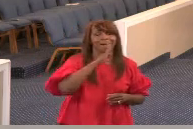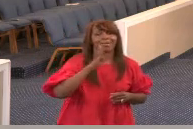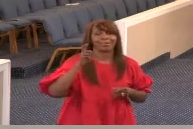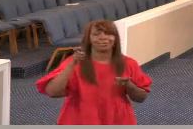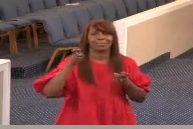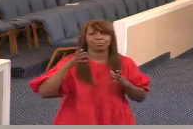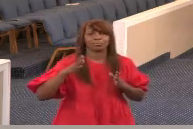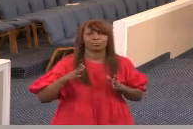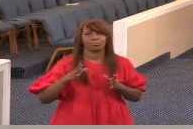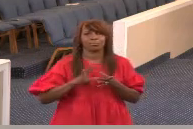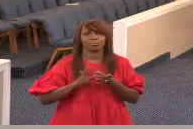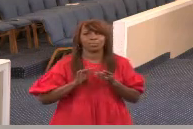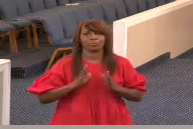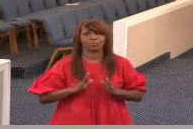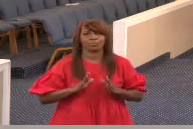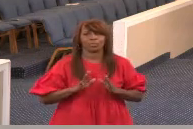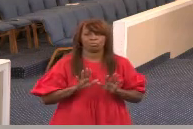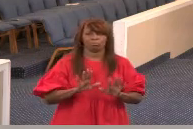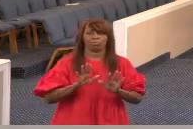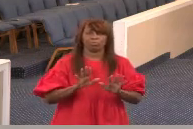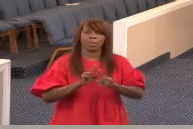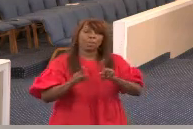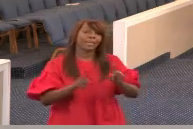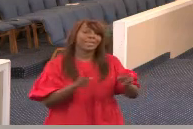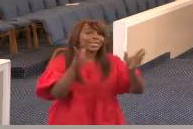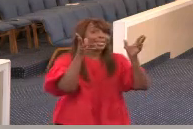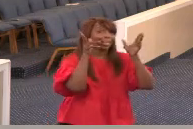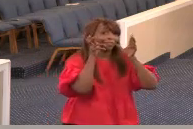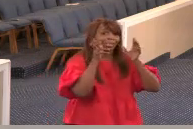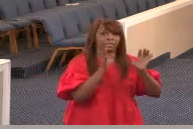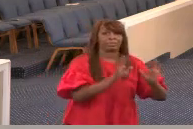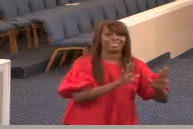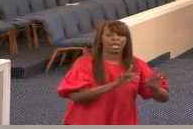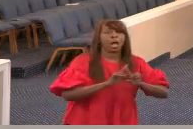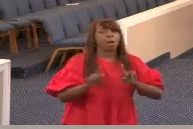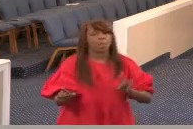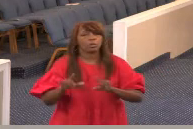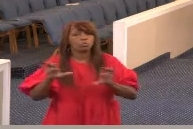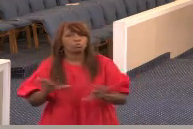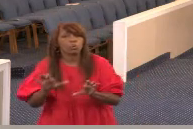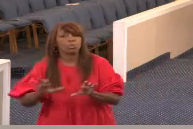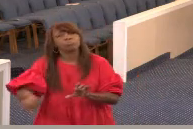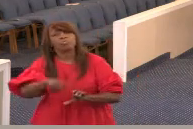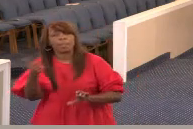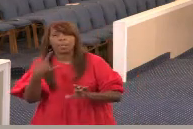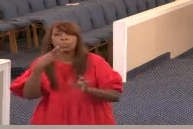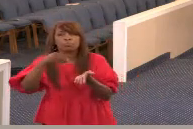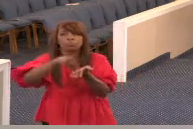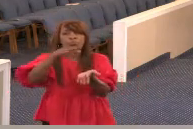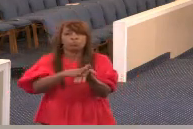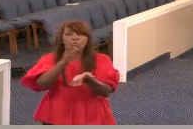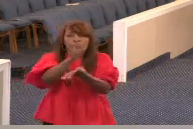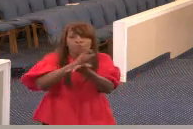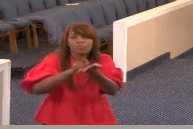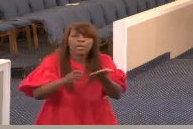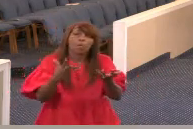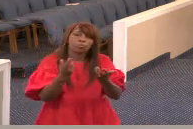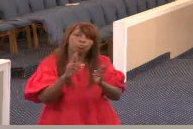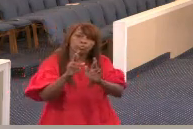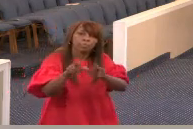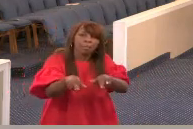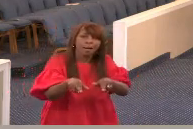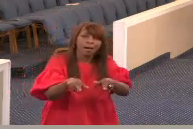Oh, hearing is one thing, but doing is another. I want you to write that down. I want you to catch it. I want you to respond to